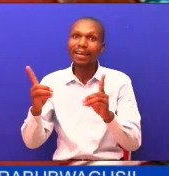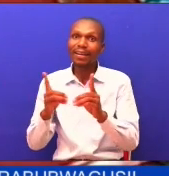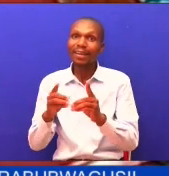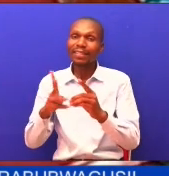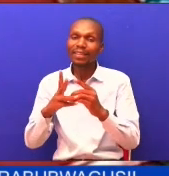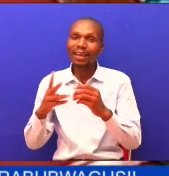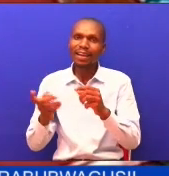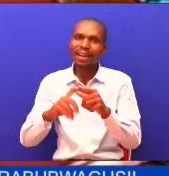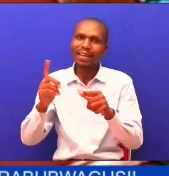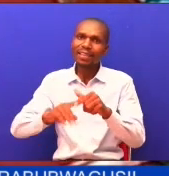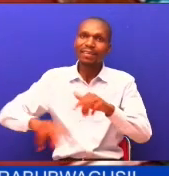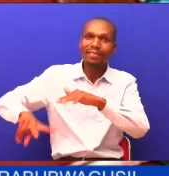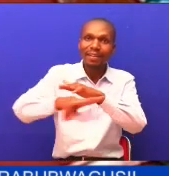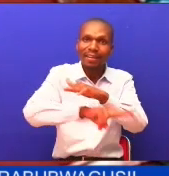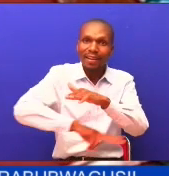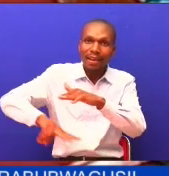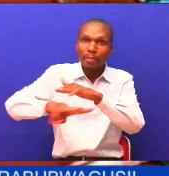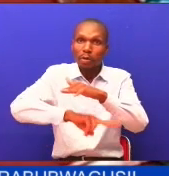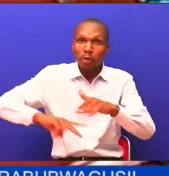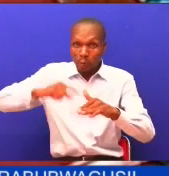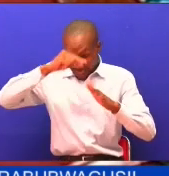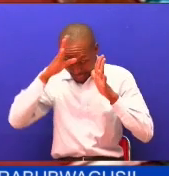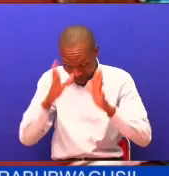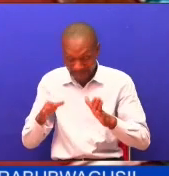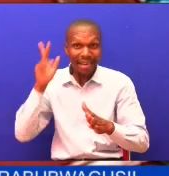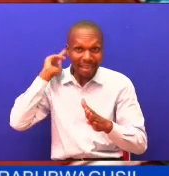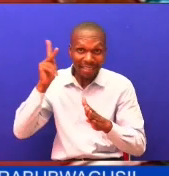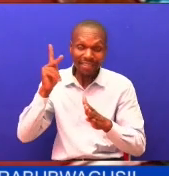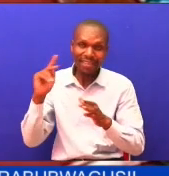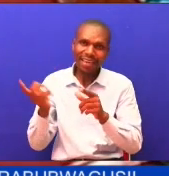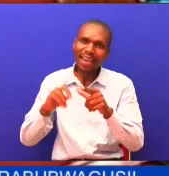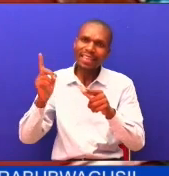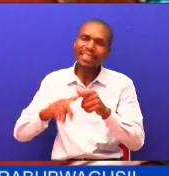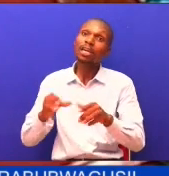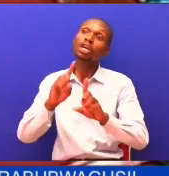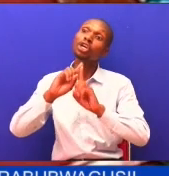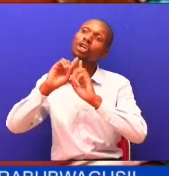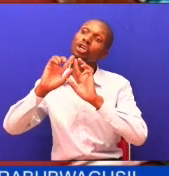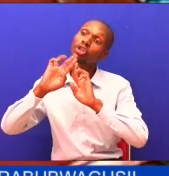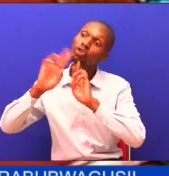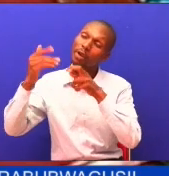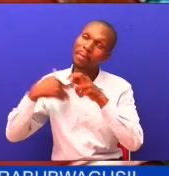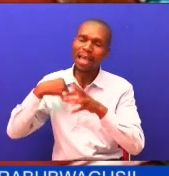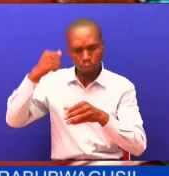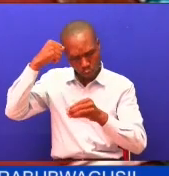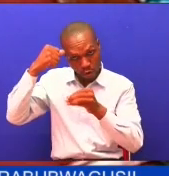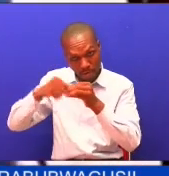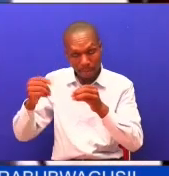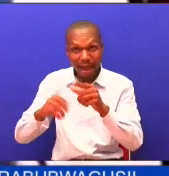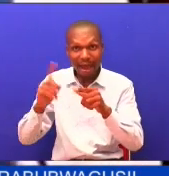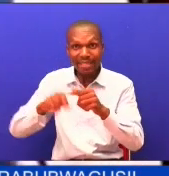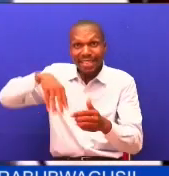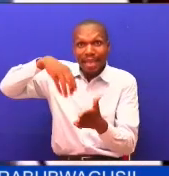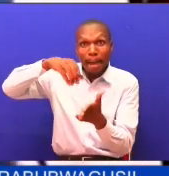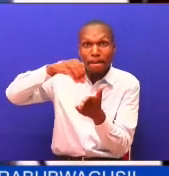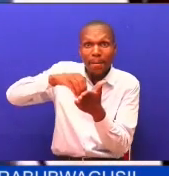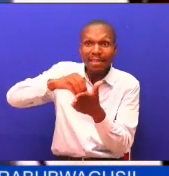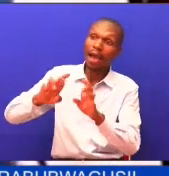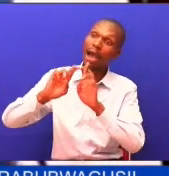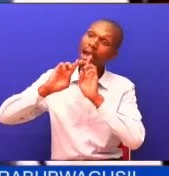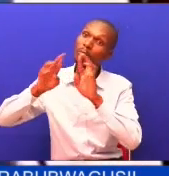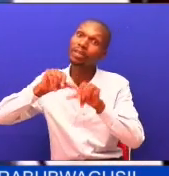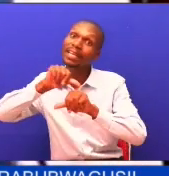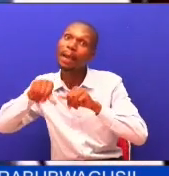when I called the deputy governor, he told me, remember the case that I had told you